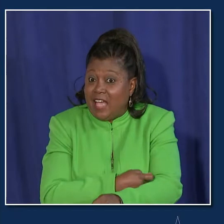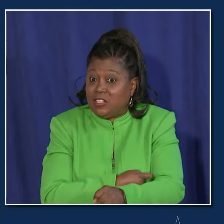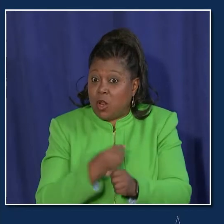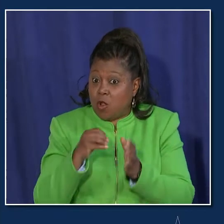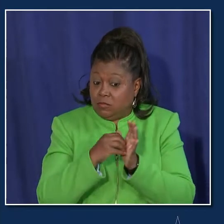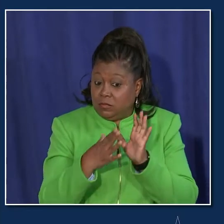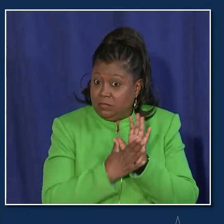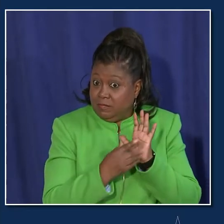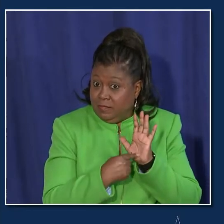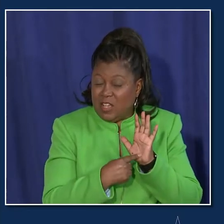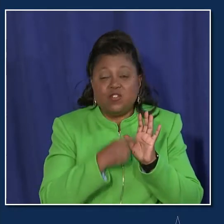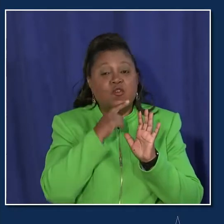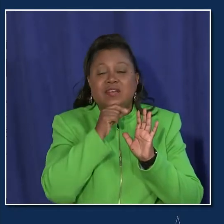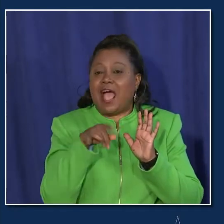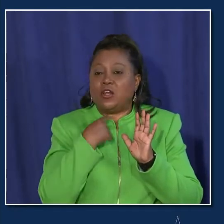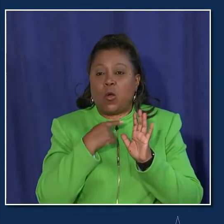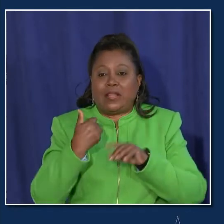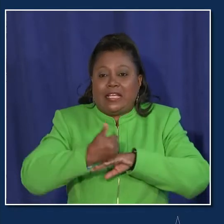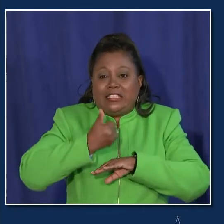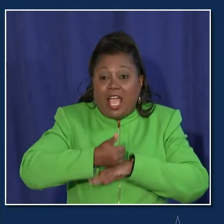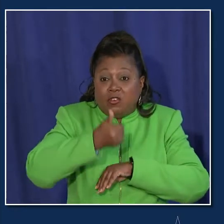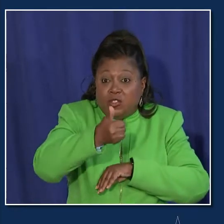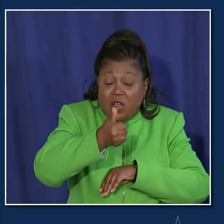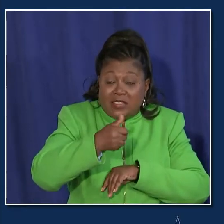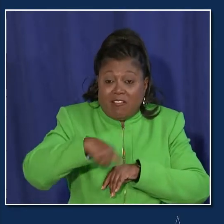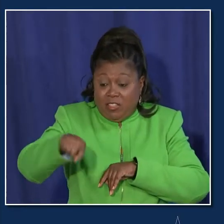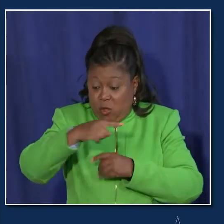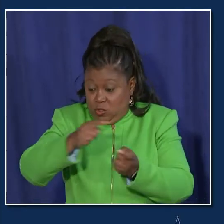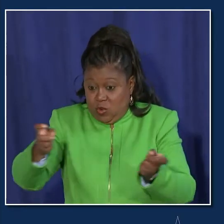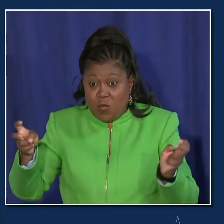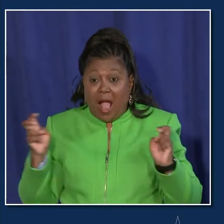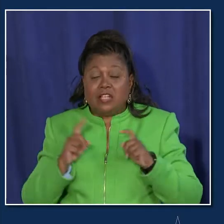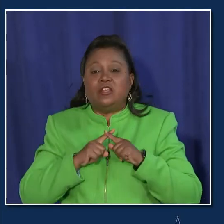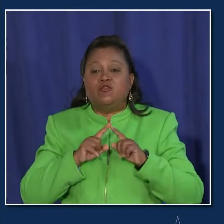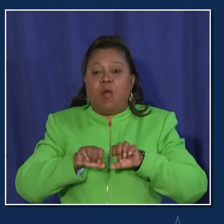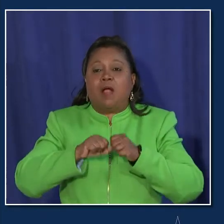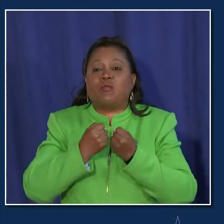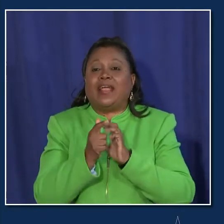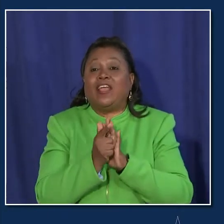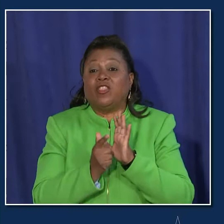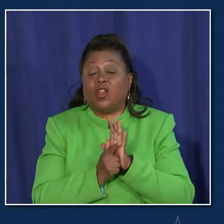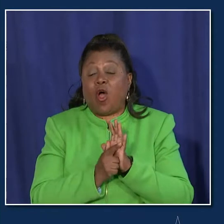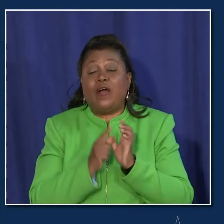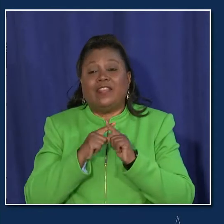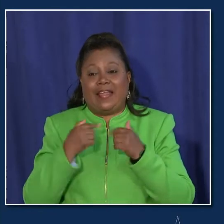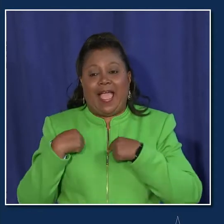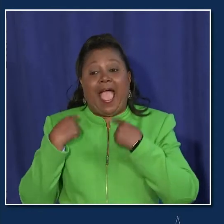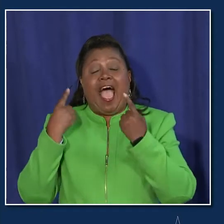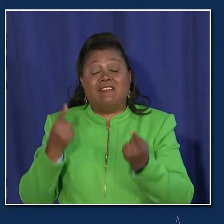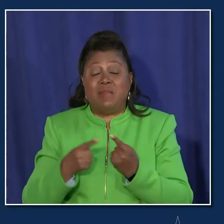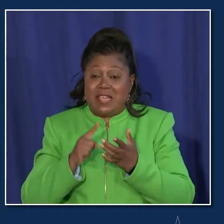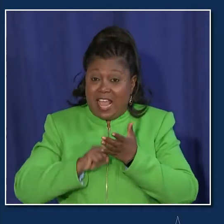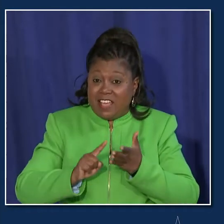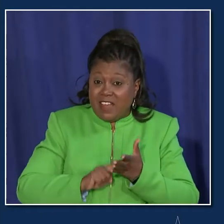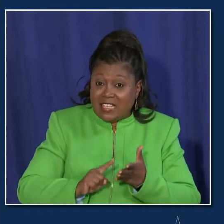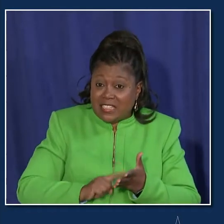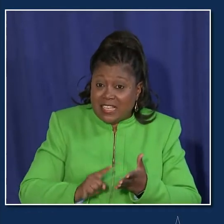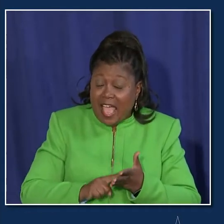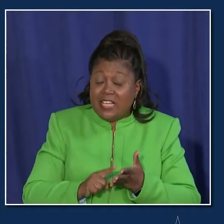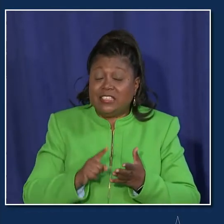record card, you are not only endangering yourself and those around you, but you are breaking the law. And there have been